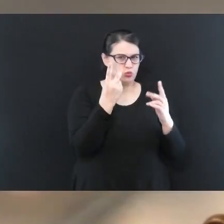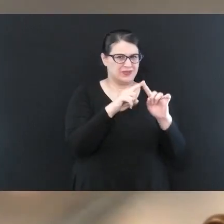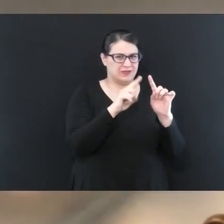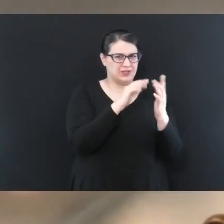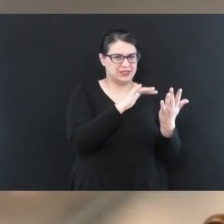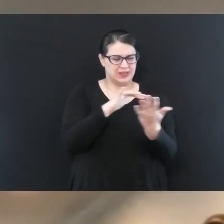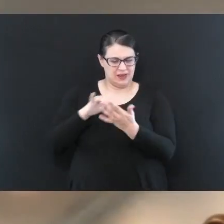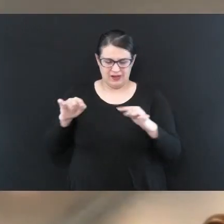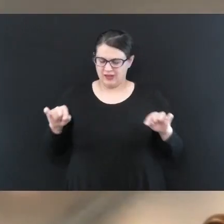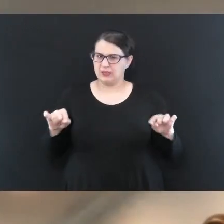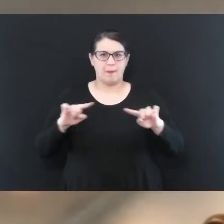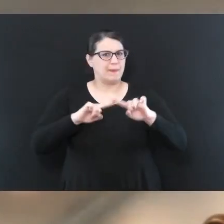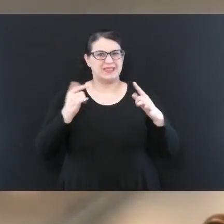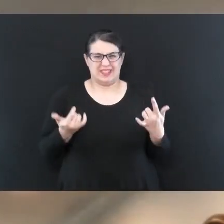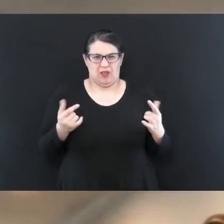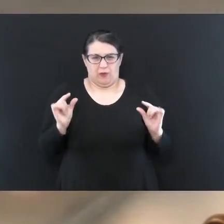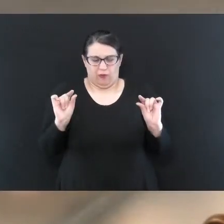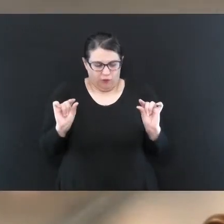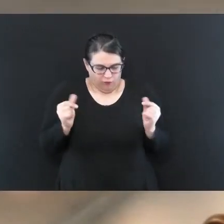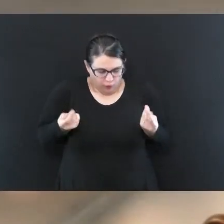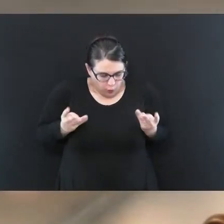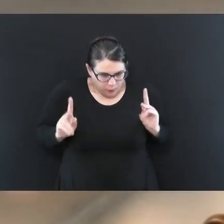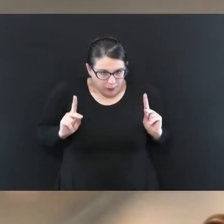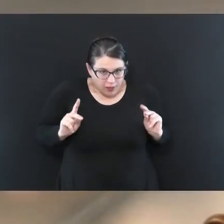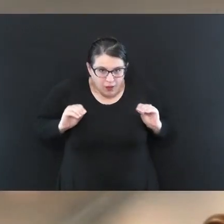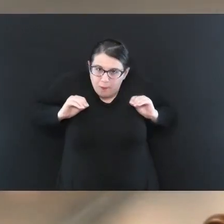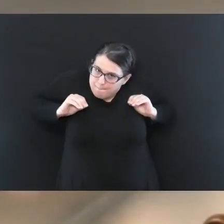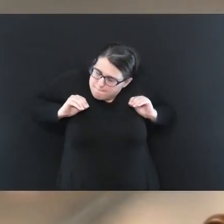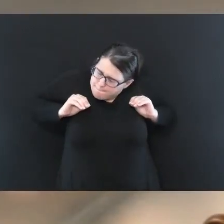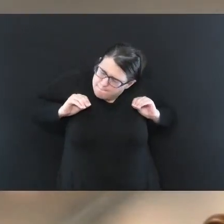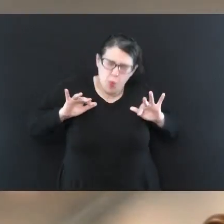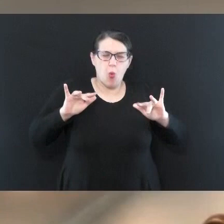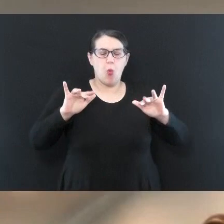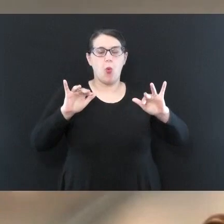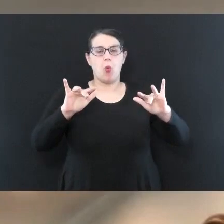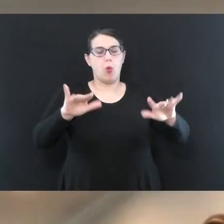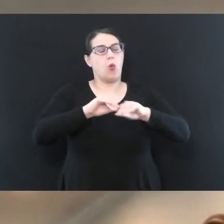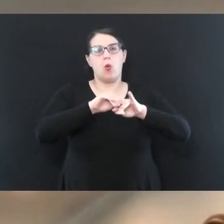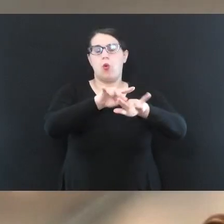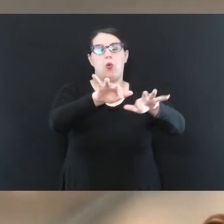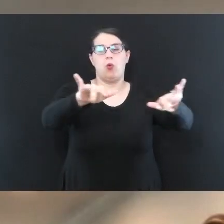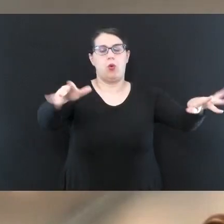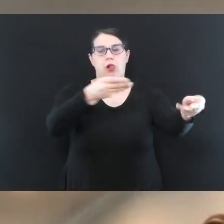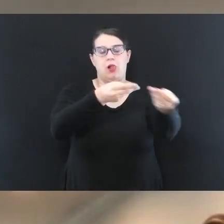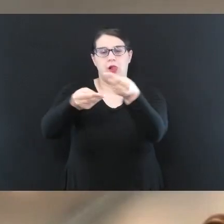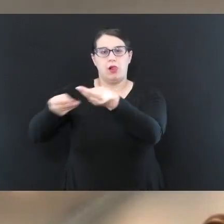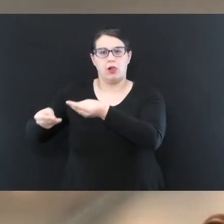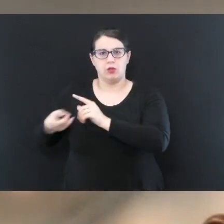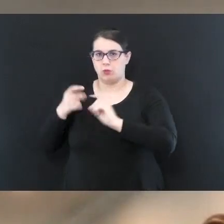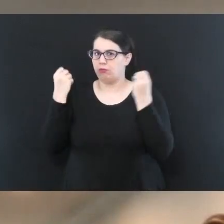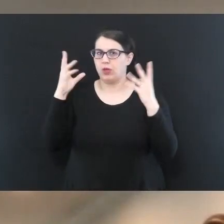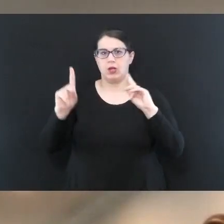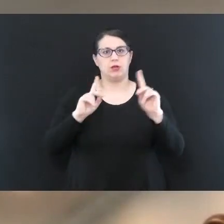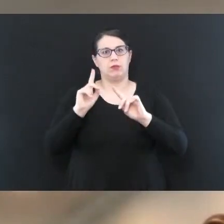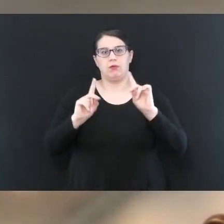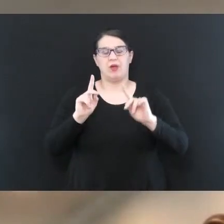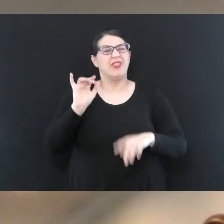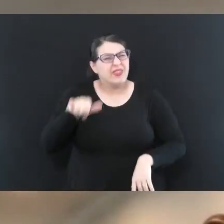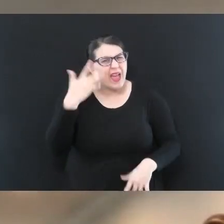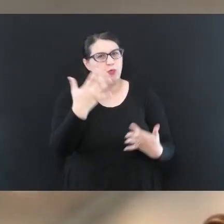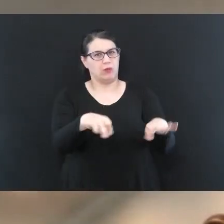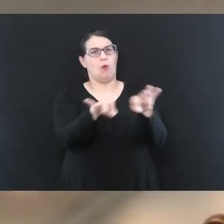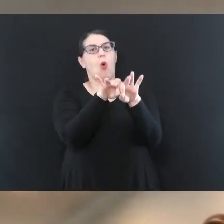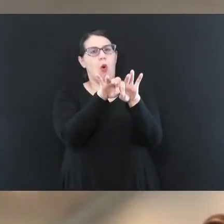so important, as that other measure of running to the fire for each of our citizens, is to get tested. And not only if you